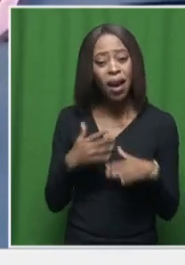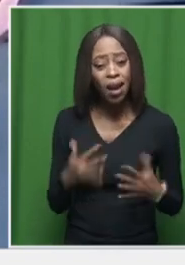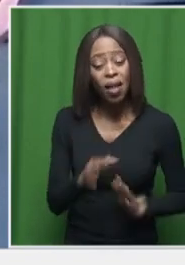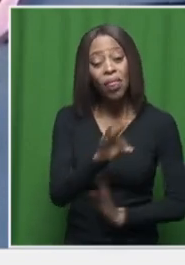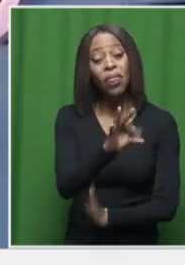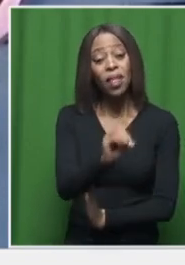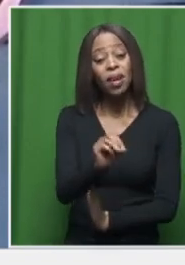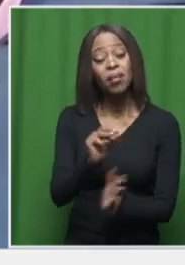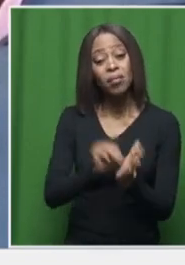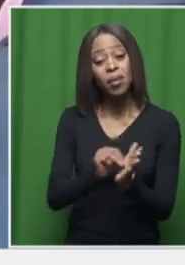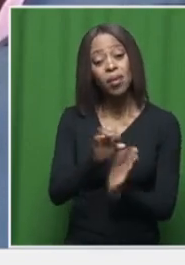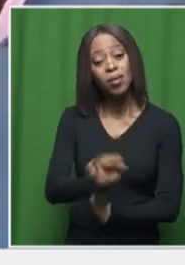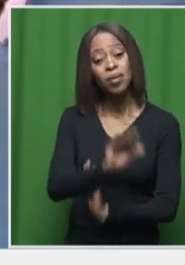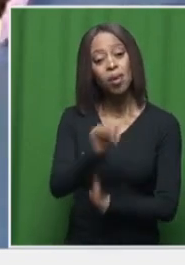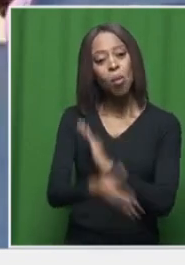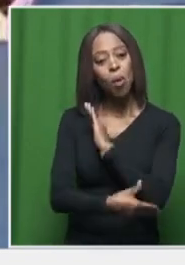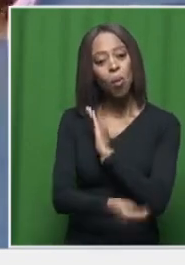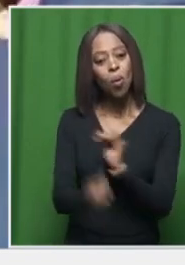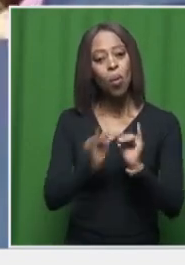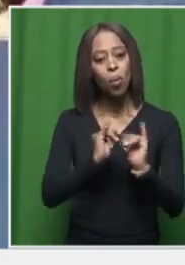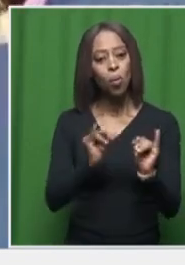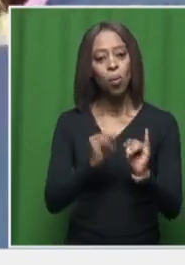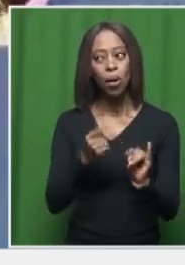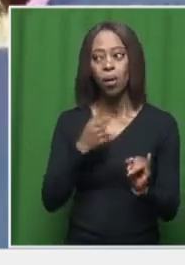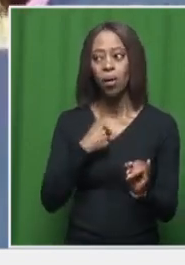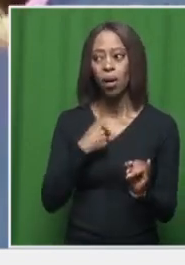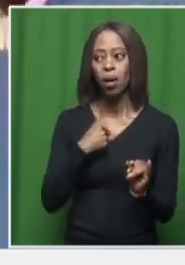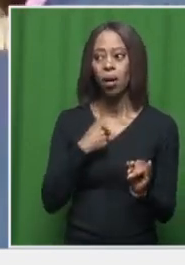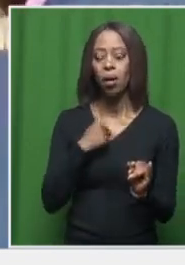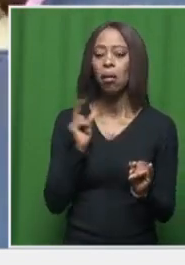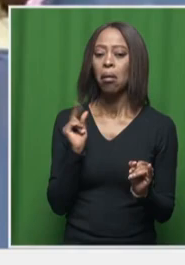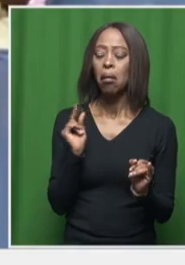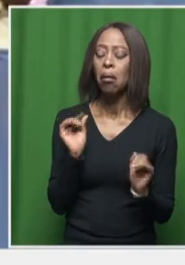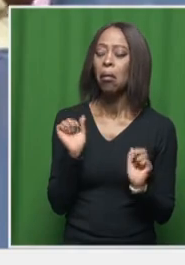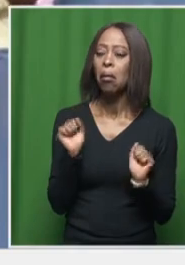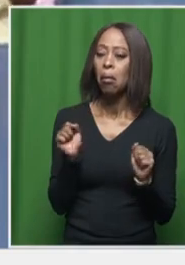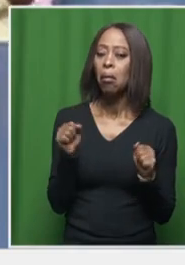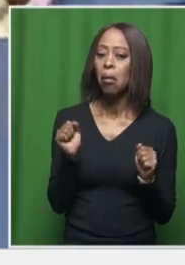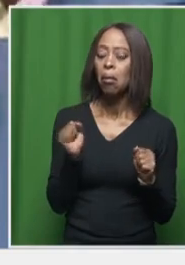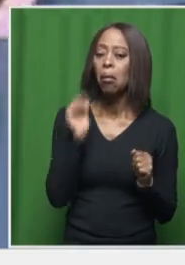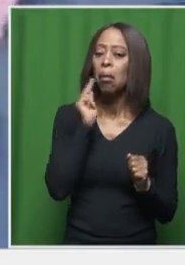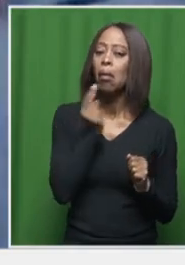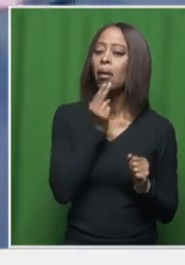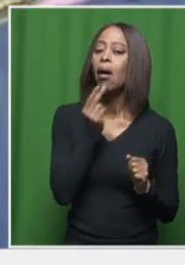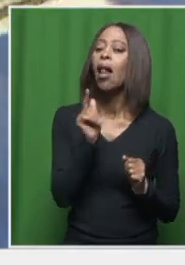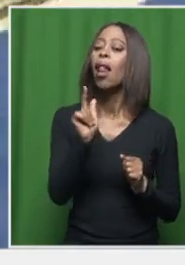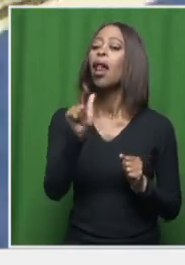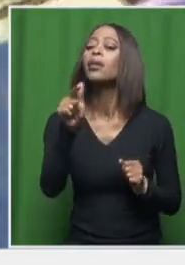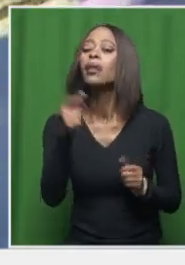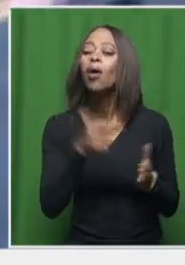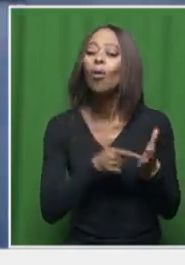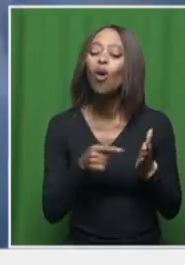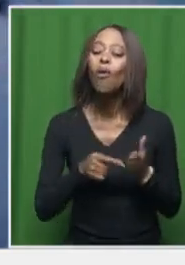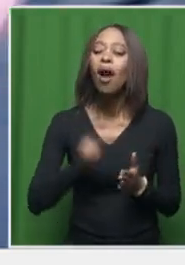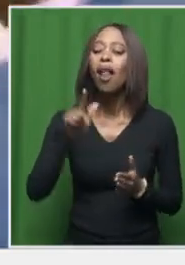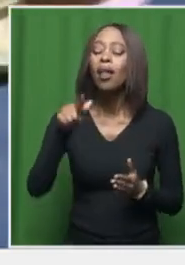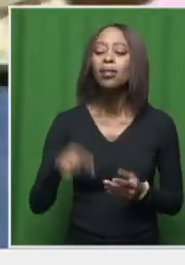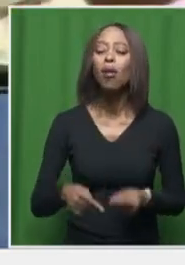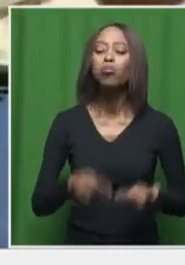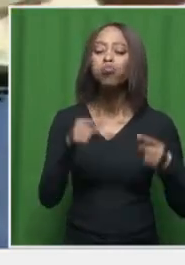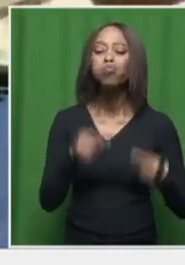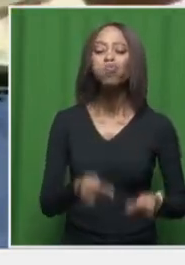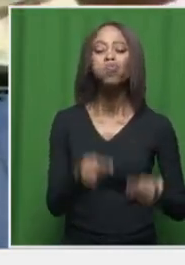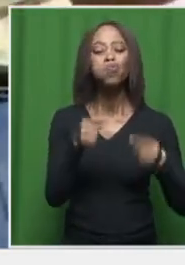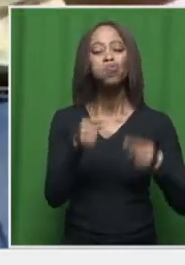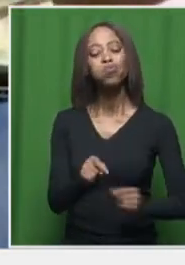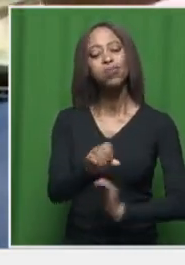South Africans are living in poverty. And so that was music to our ears. But it wasn't even a week later, in fact, when we were debating the